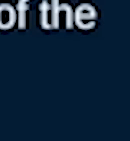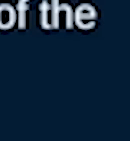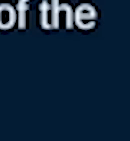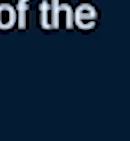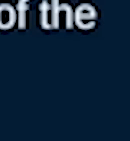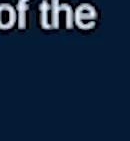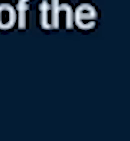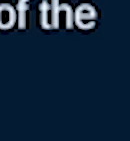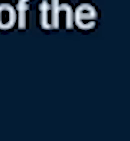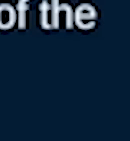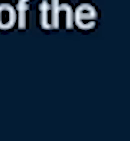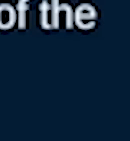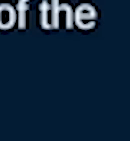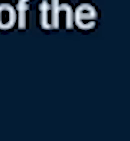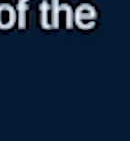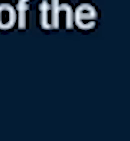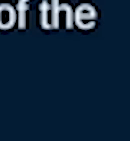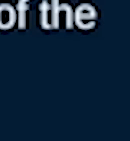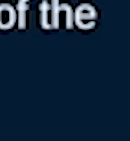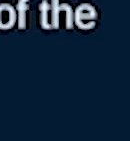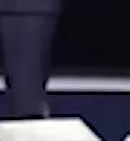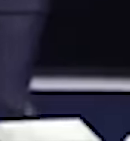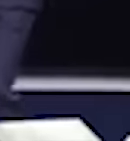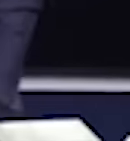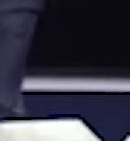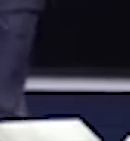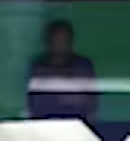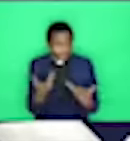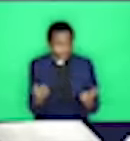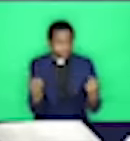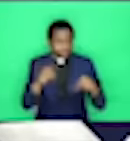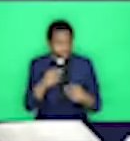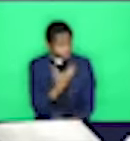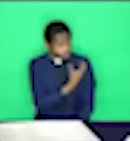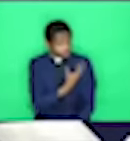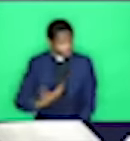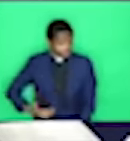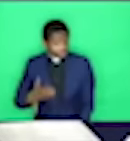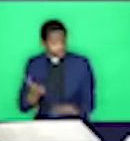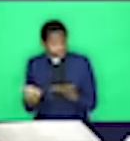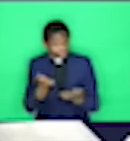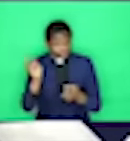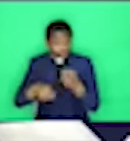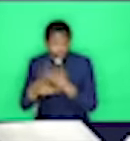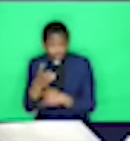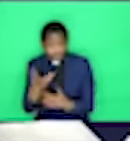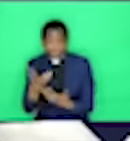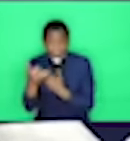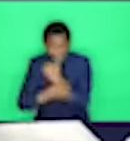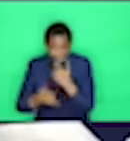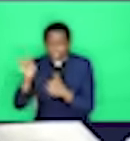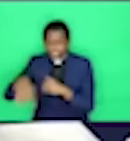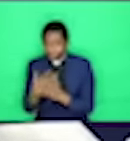So when you are a chief, that is your service to God and country.